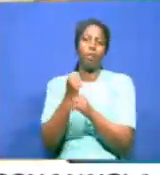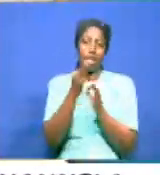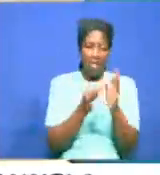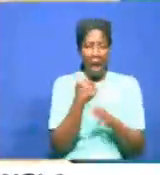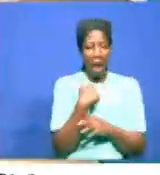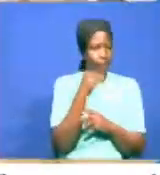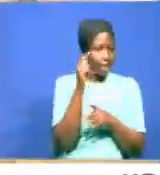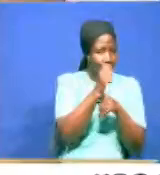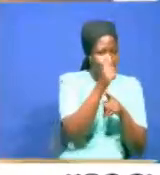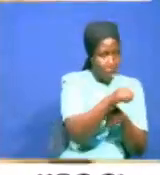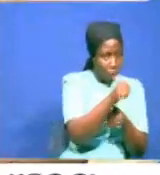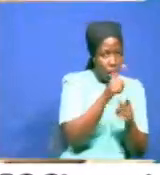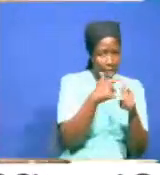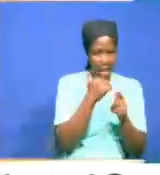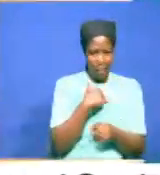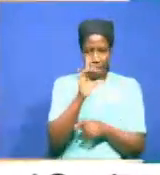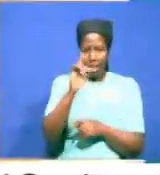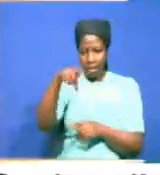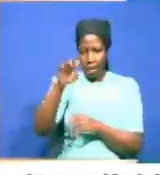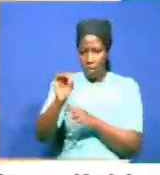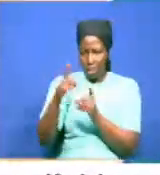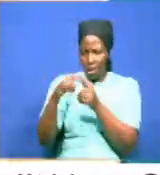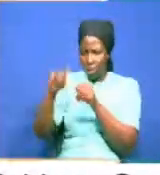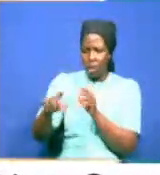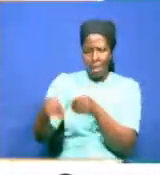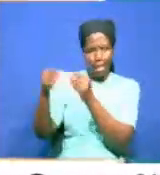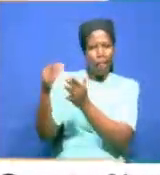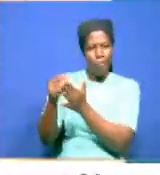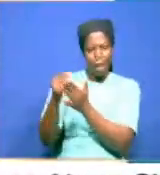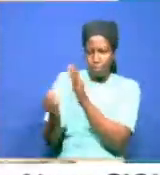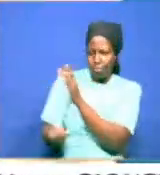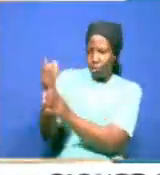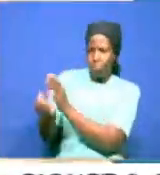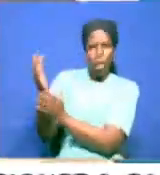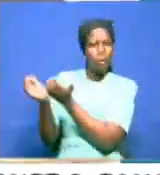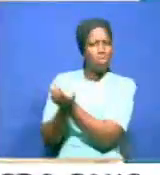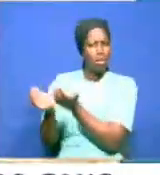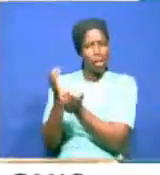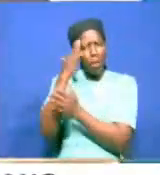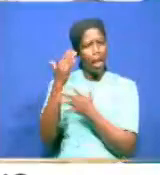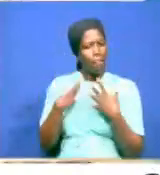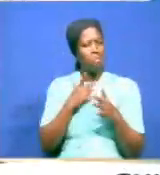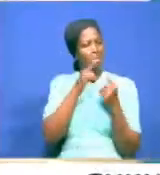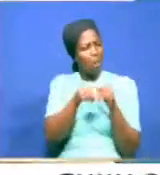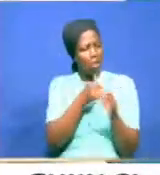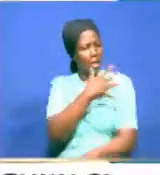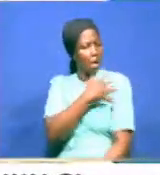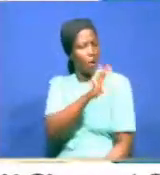DPOs, then the DPOs should be empowered. They should be given money to start businesses. Mm-hmm. Because people talk about